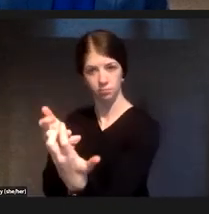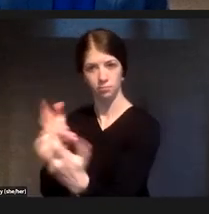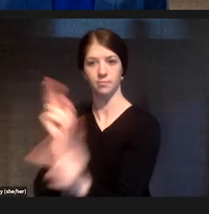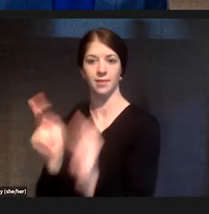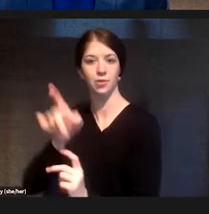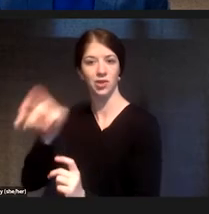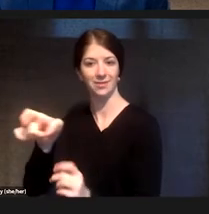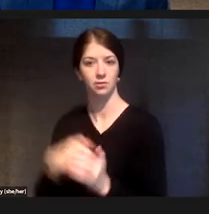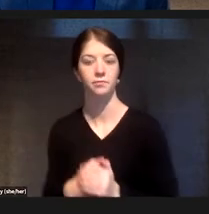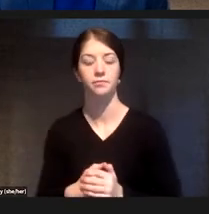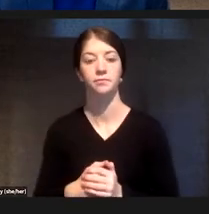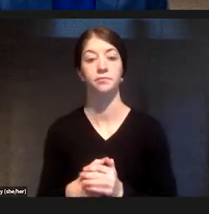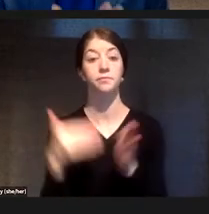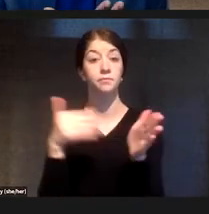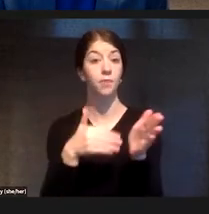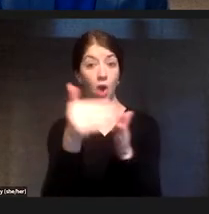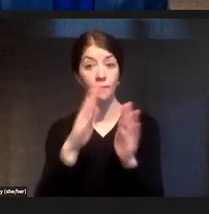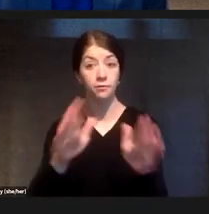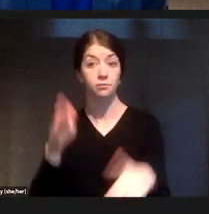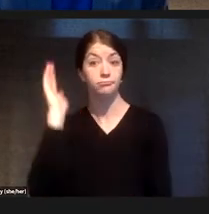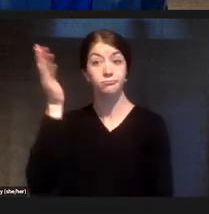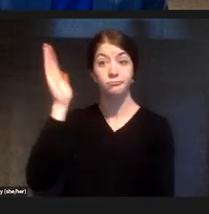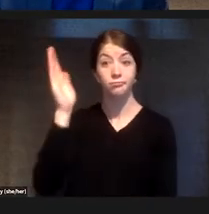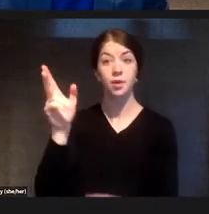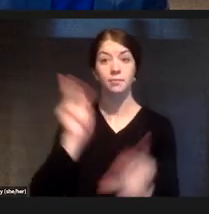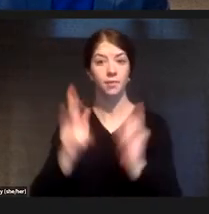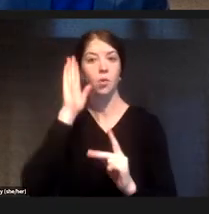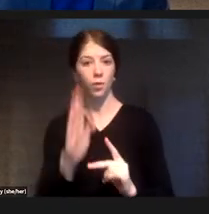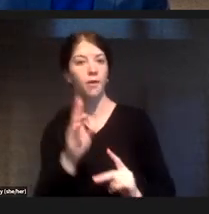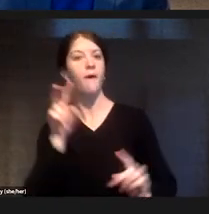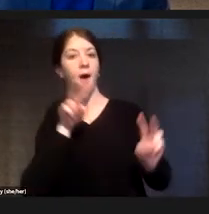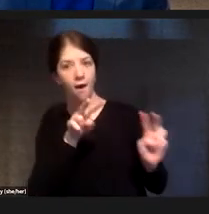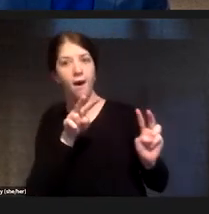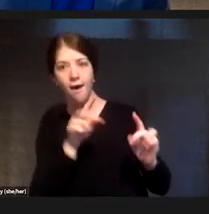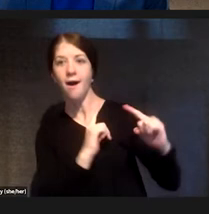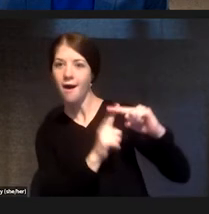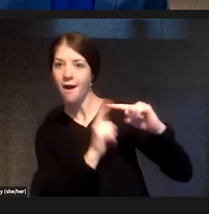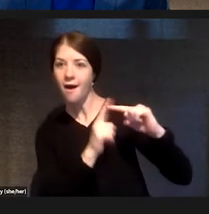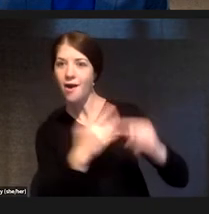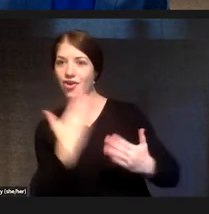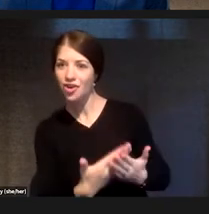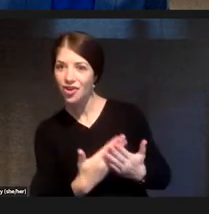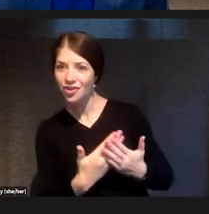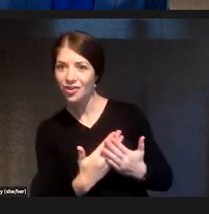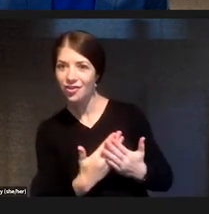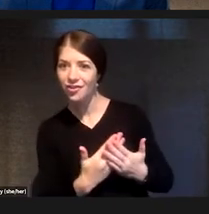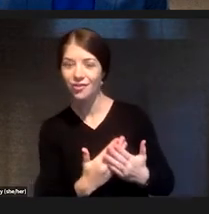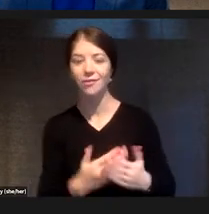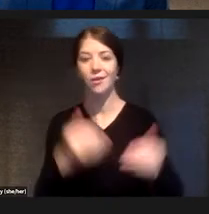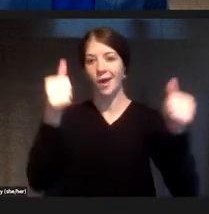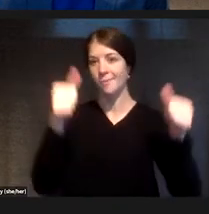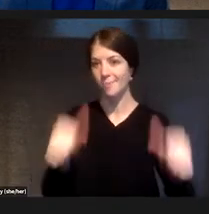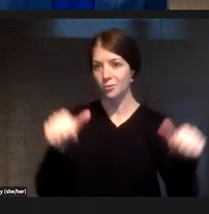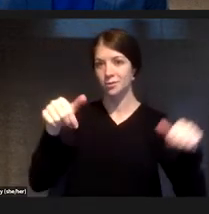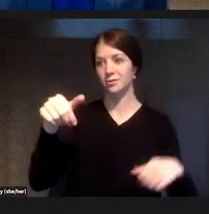often when I give this presentation, people will speak about this as a positive slide. Yet there was one time where I posted the slides